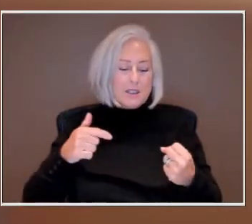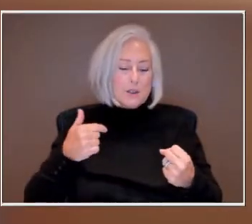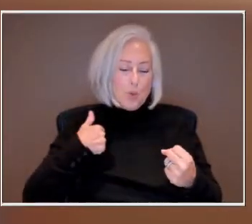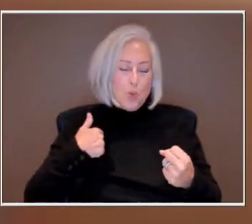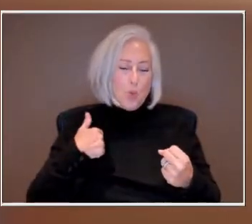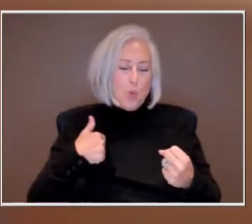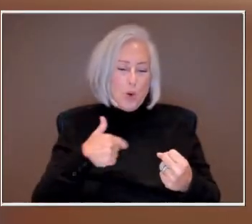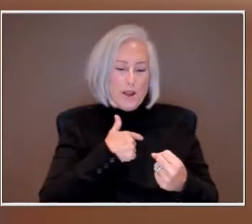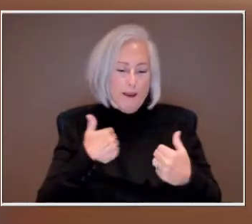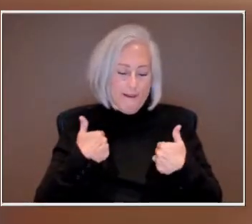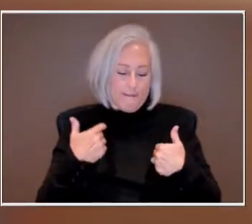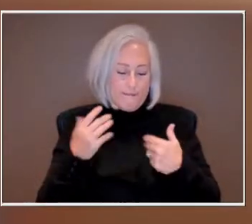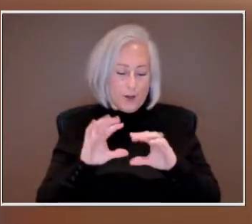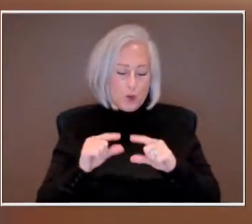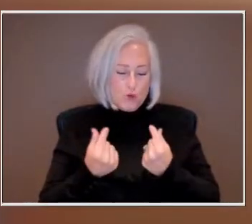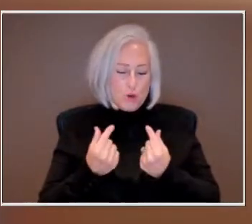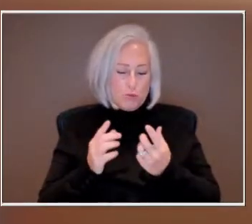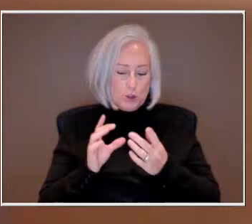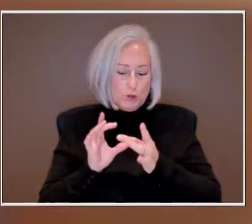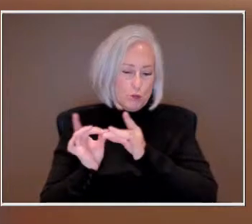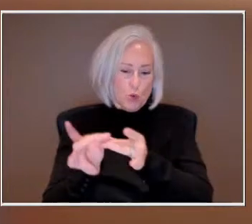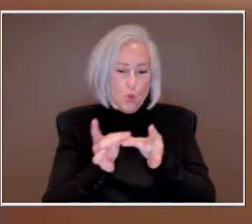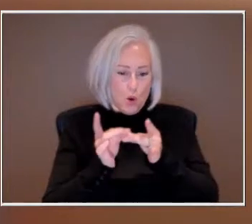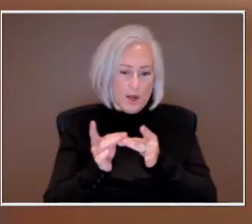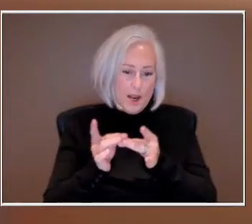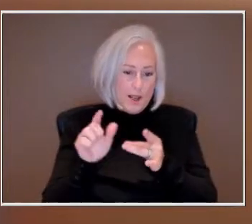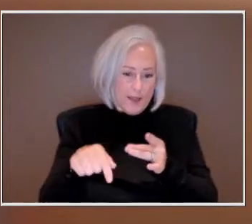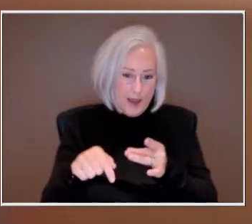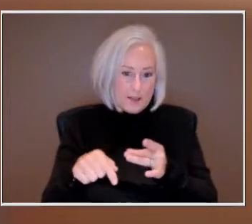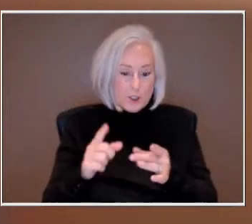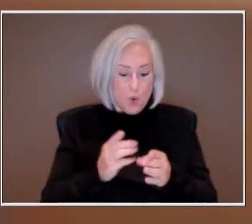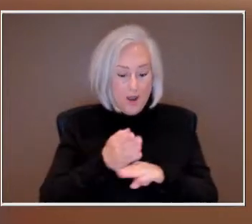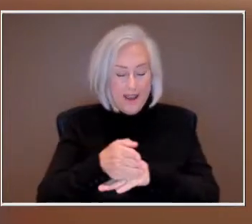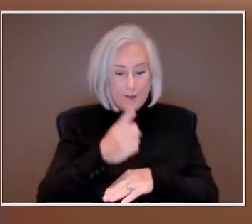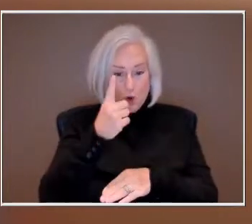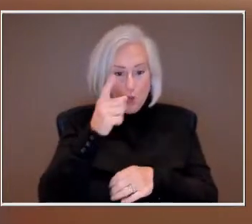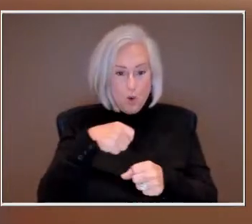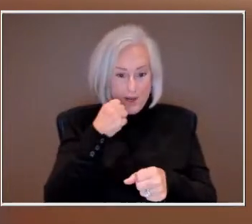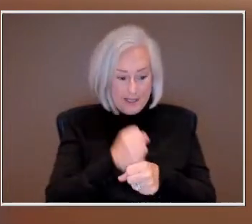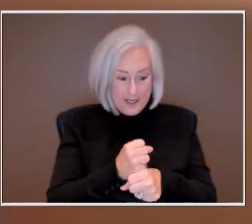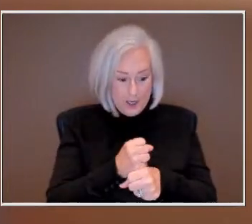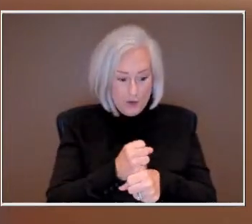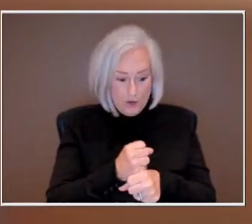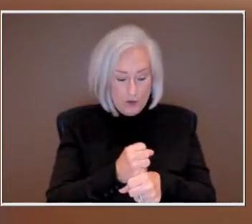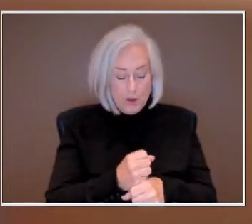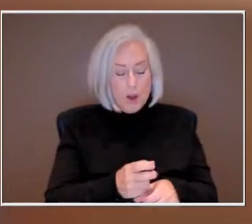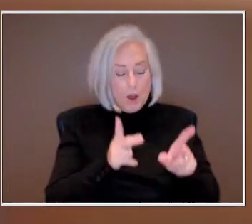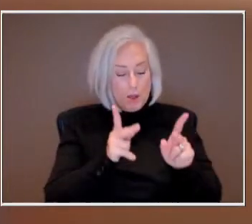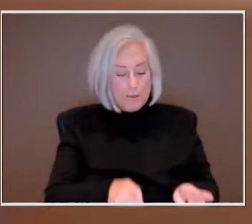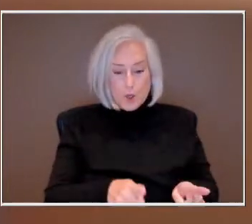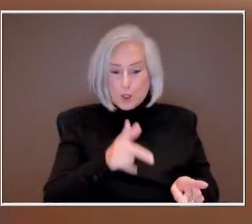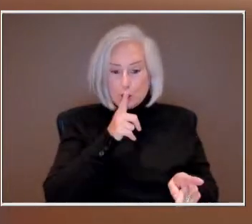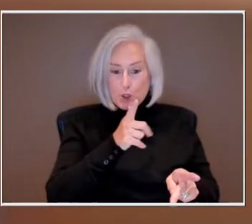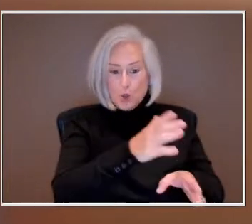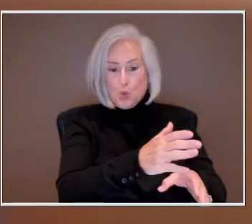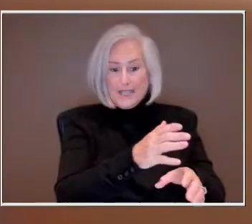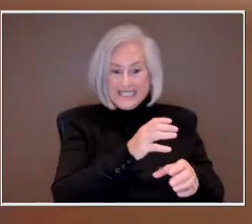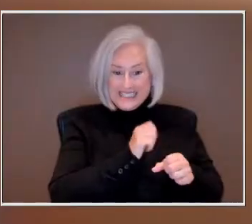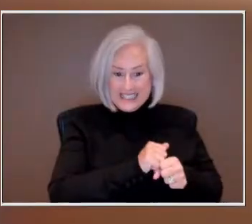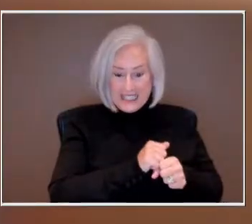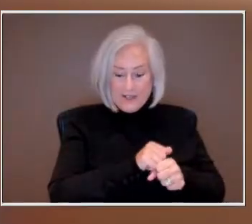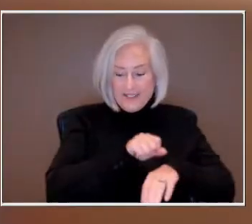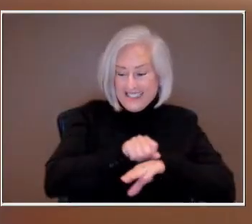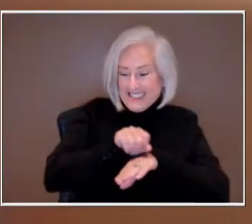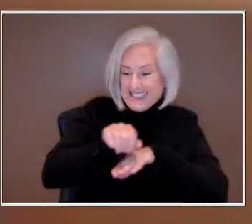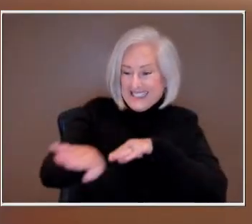year, what the recipients are able to do is send a letter to the donor. They don't know who the donor's family is. They send